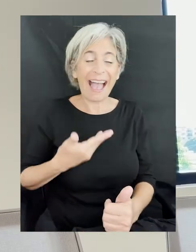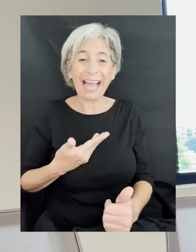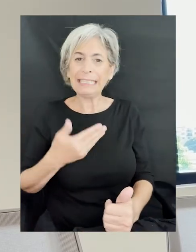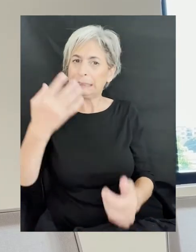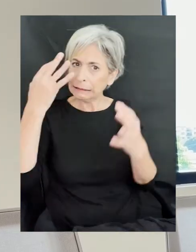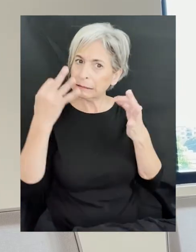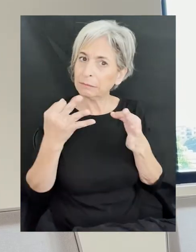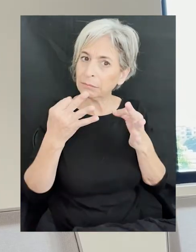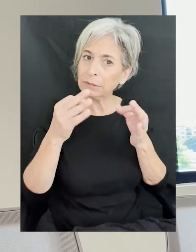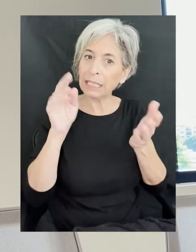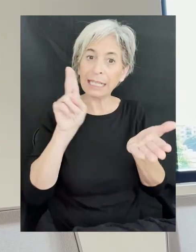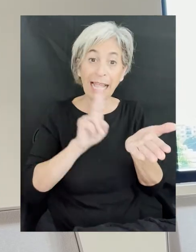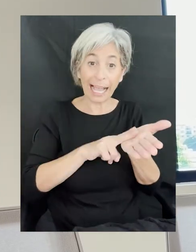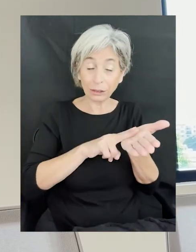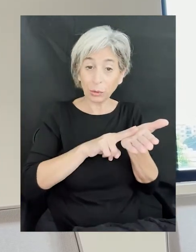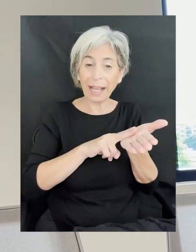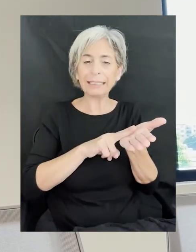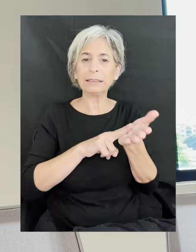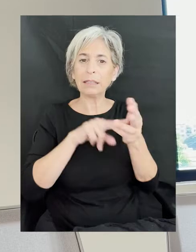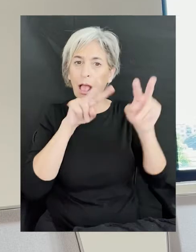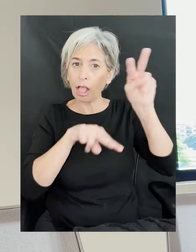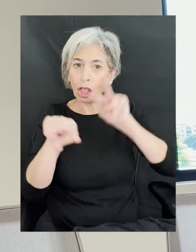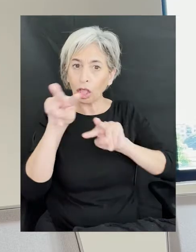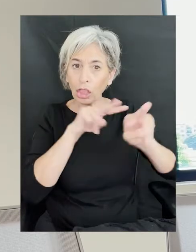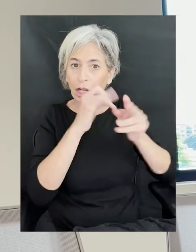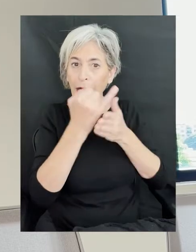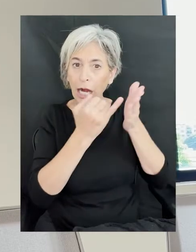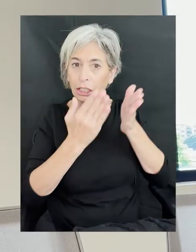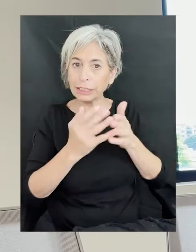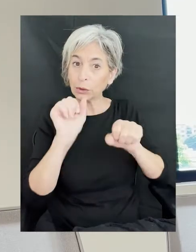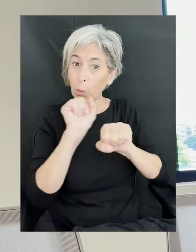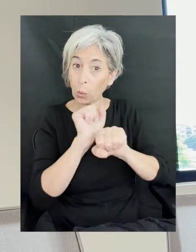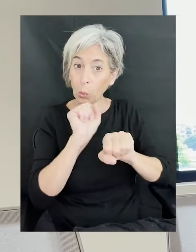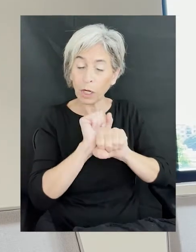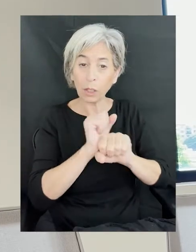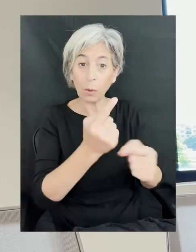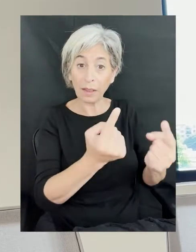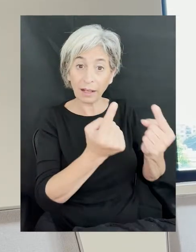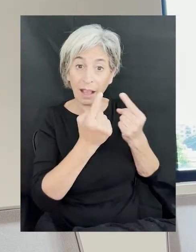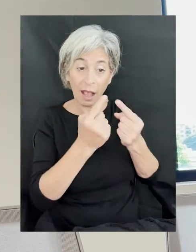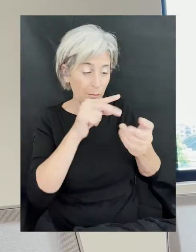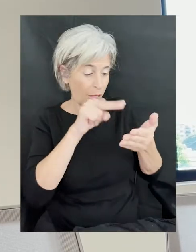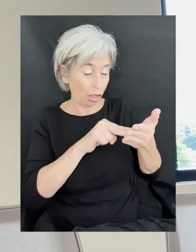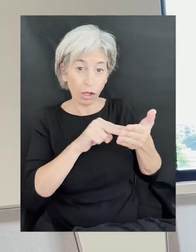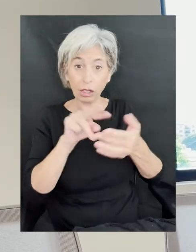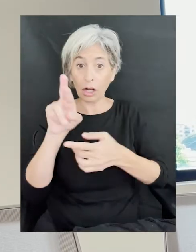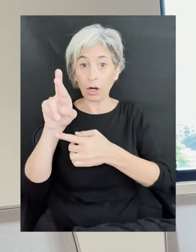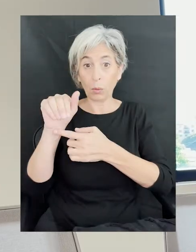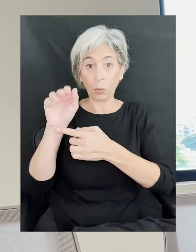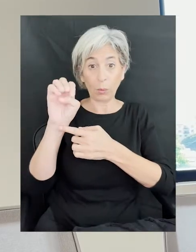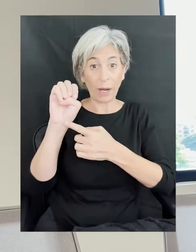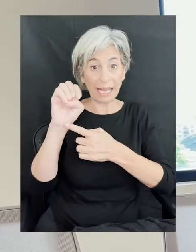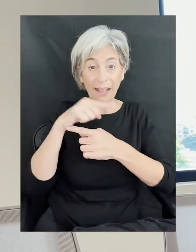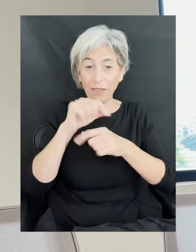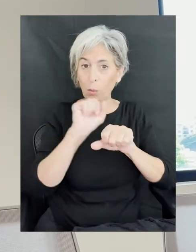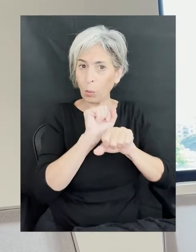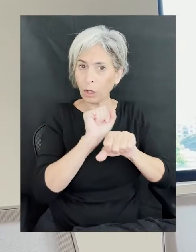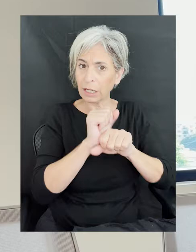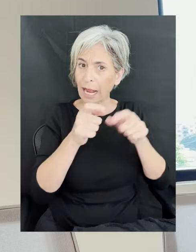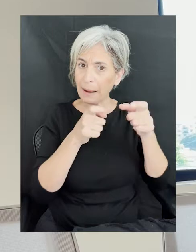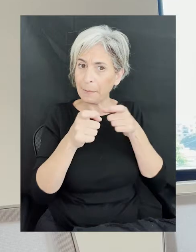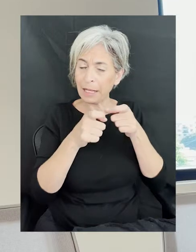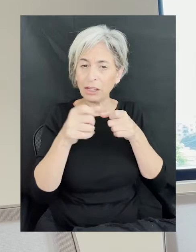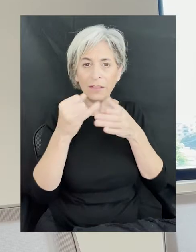I determine contracts. I look at artists' work. When it comes in, it's rated, it's controlled. I manage the